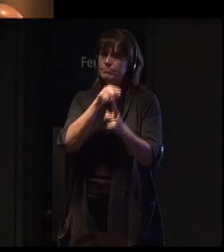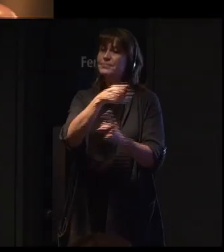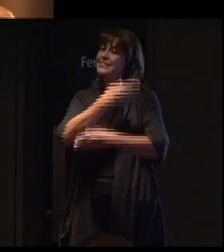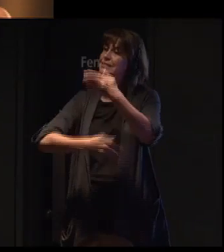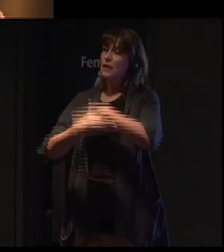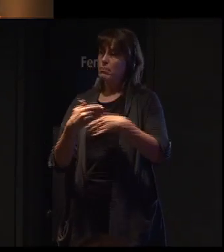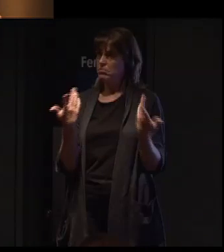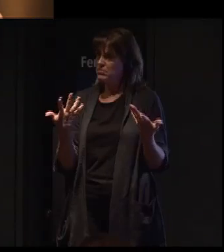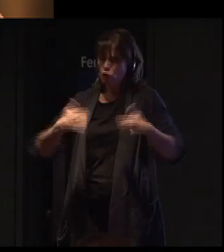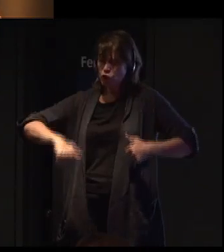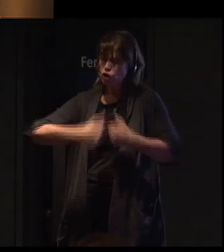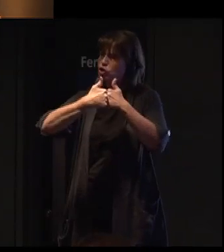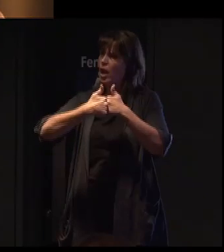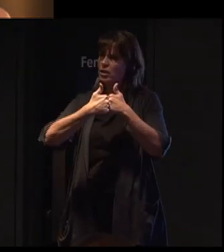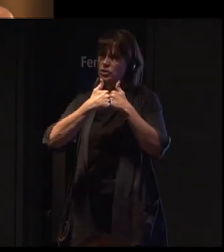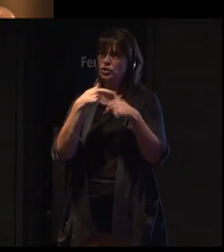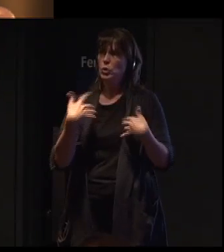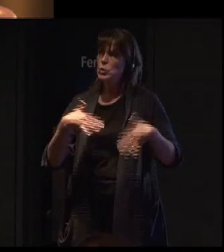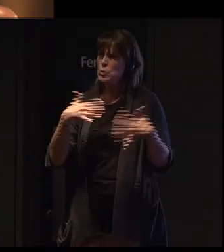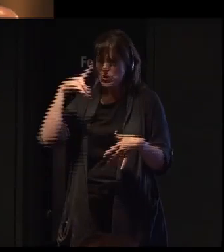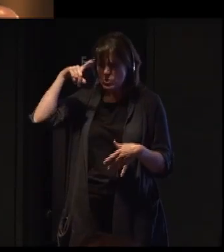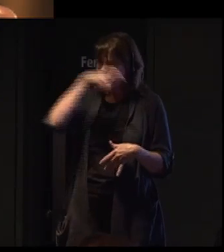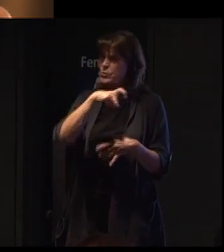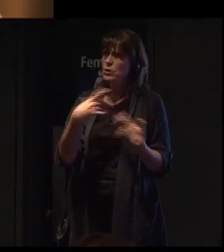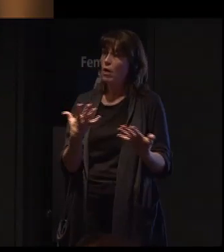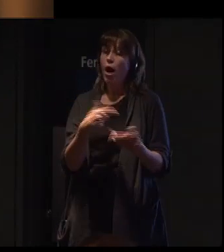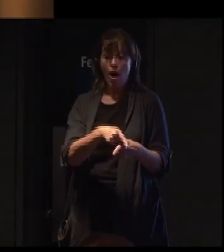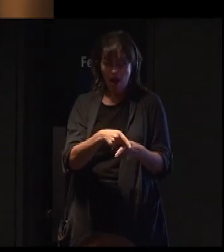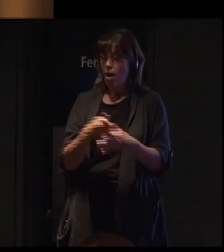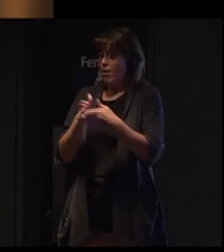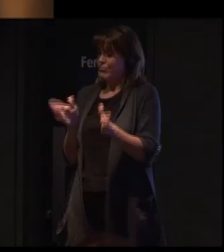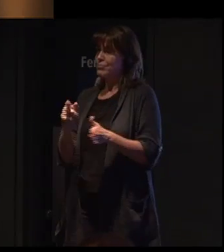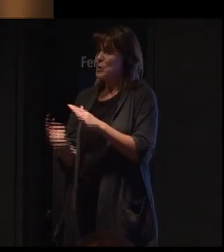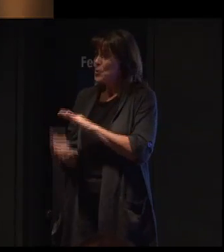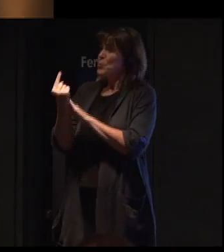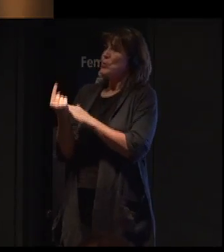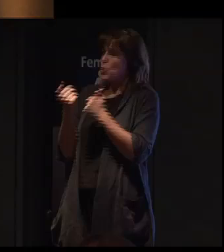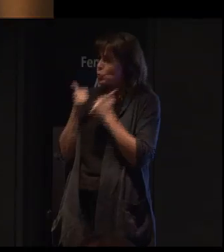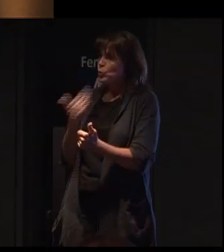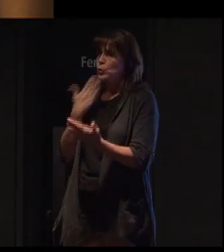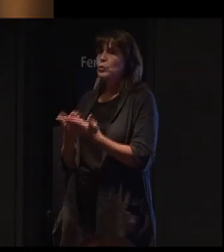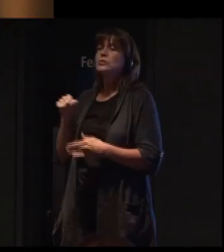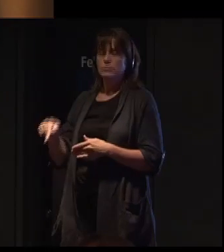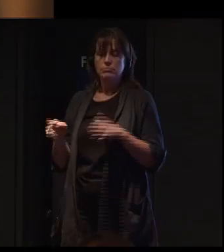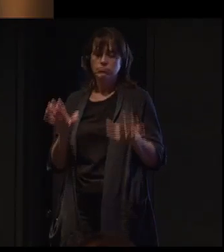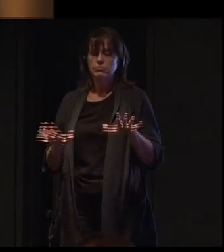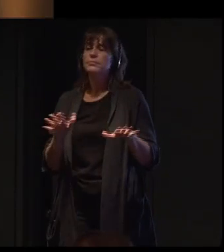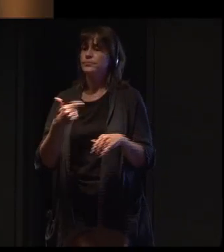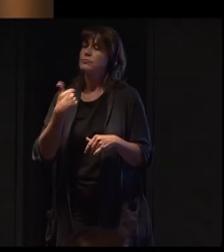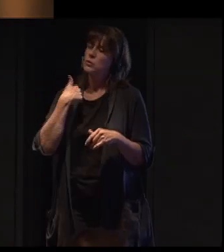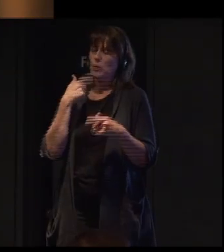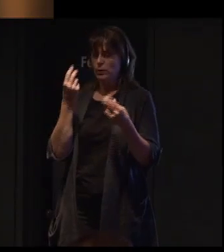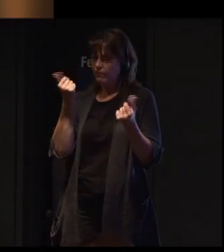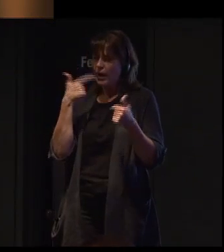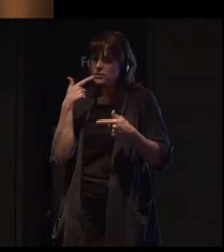challenges that we are facing, some opportunities that we have in front of us, and last but not least, I would like to quickly introduce